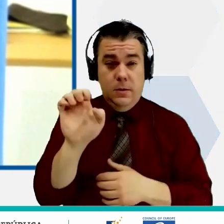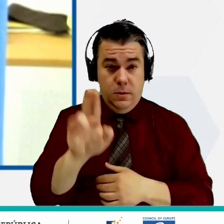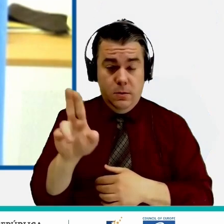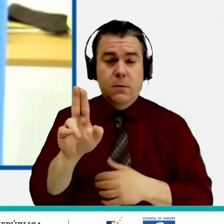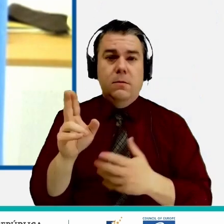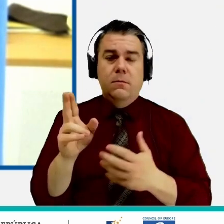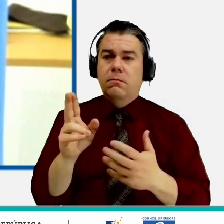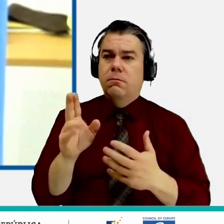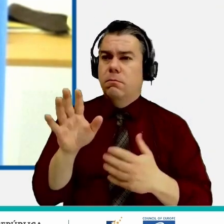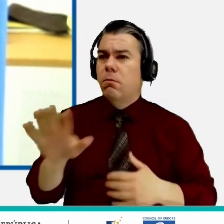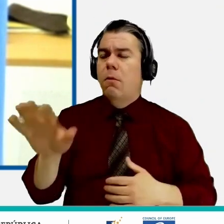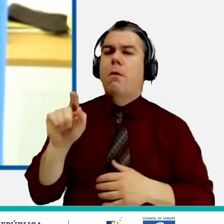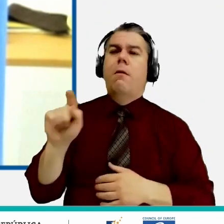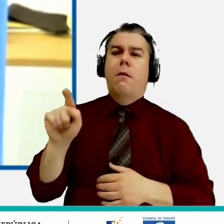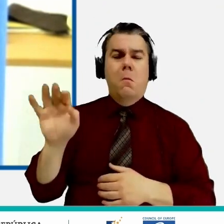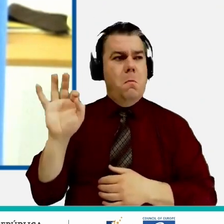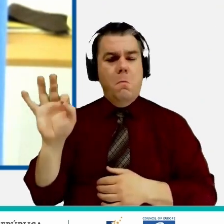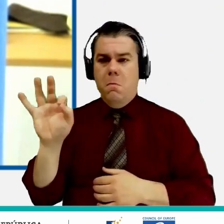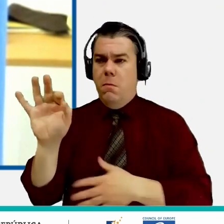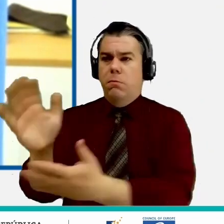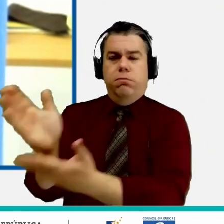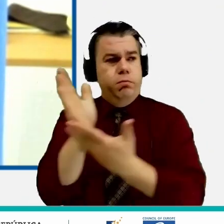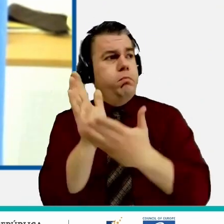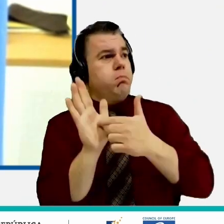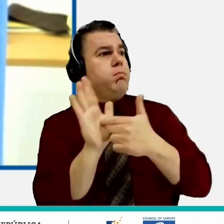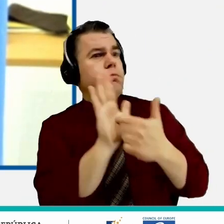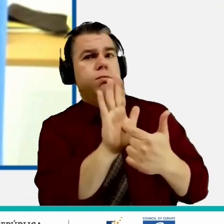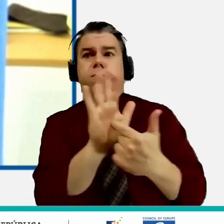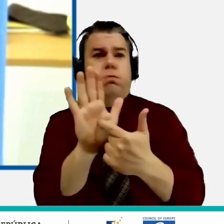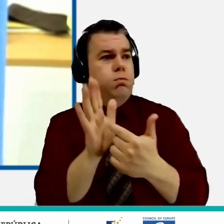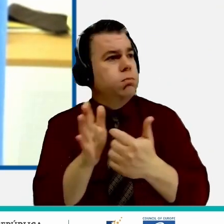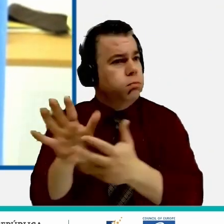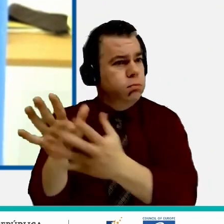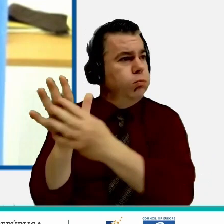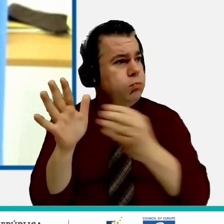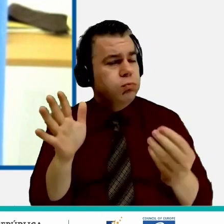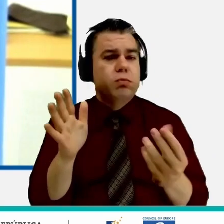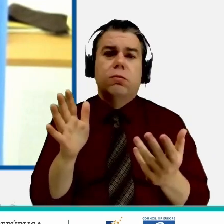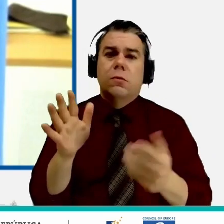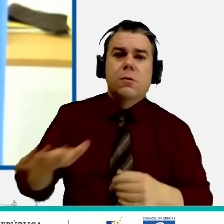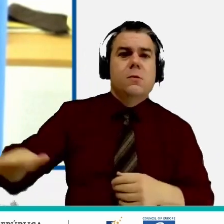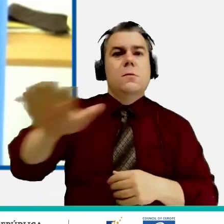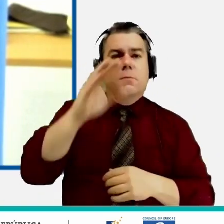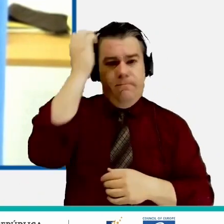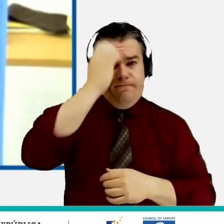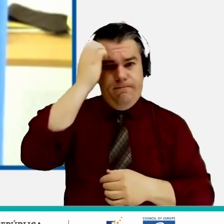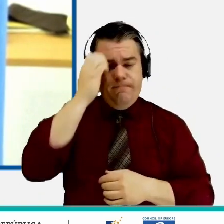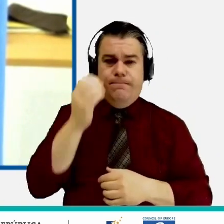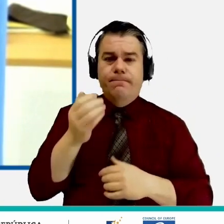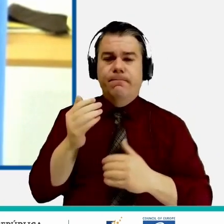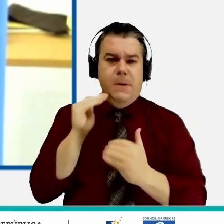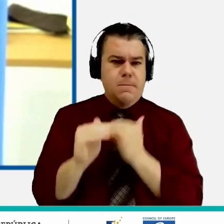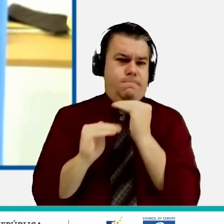example and brought forward. And we really hope that the whole pan-European region can build on this very important